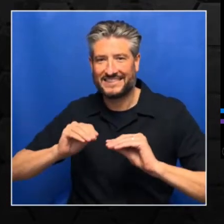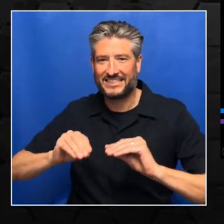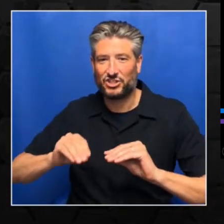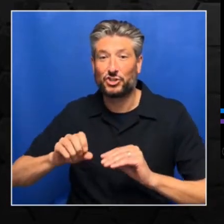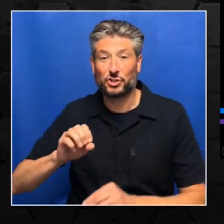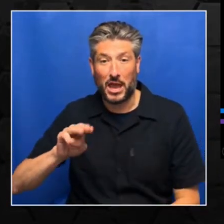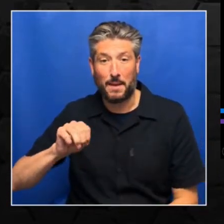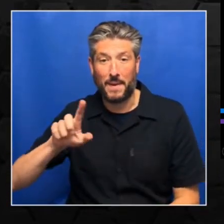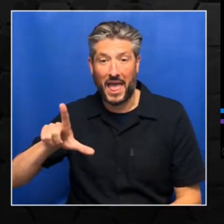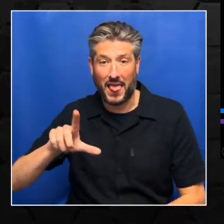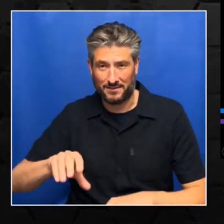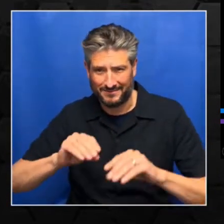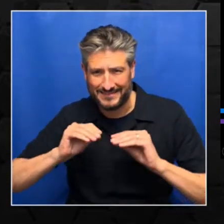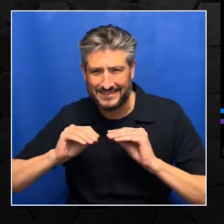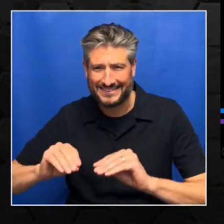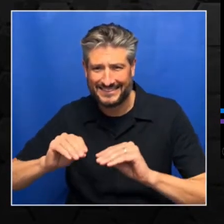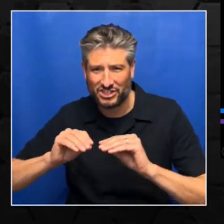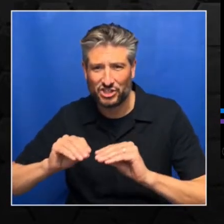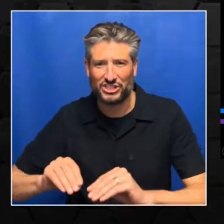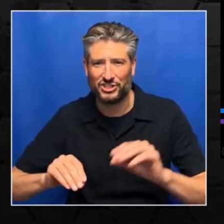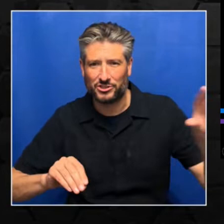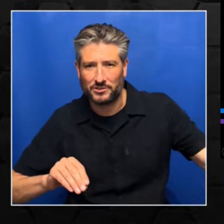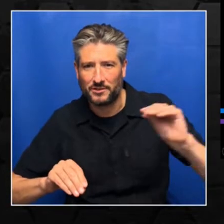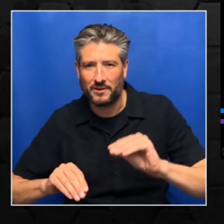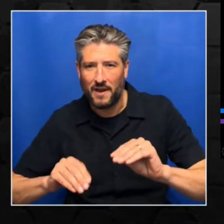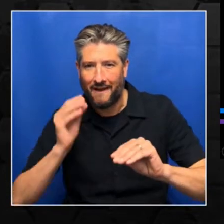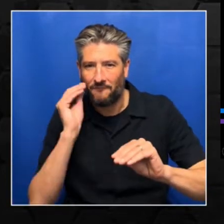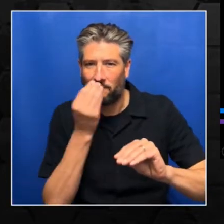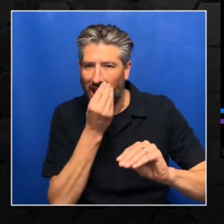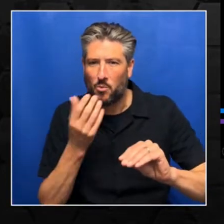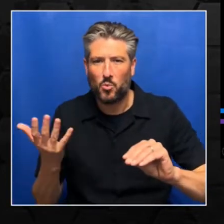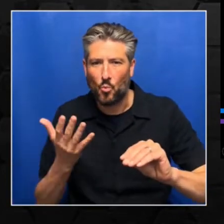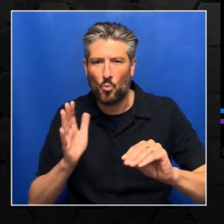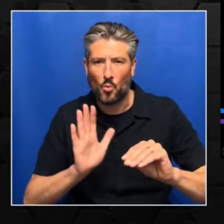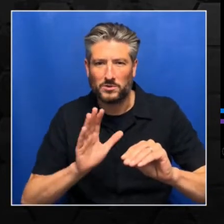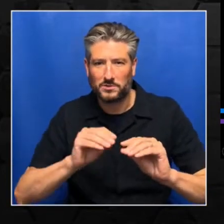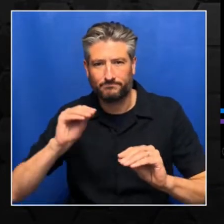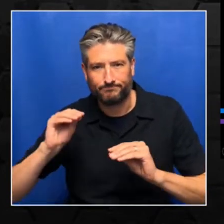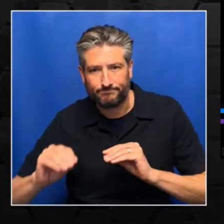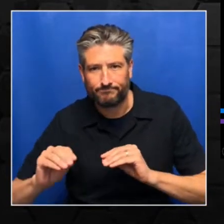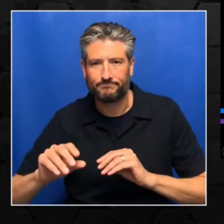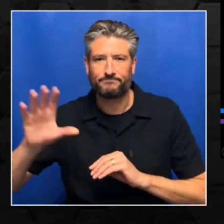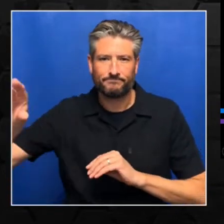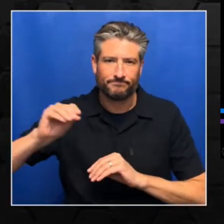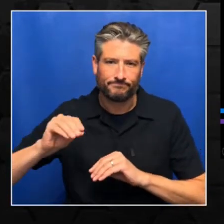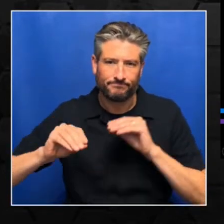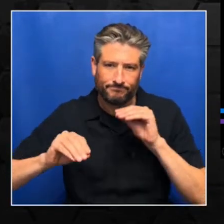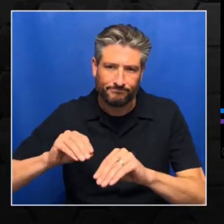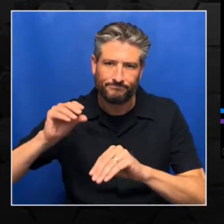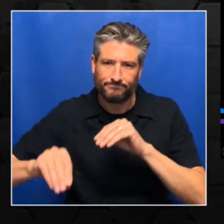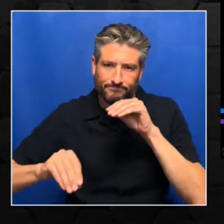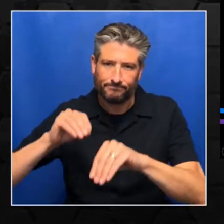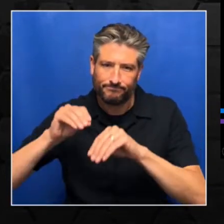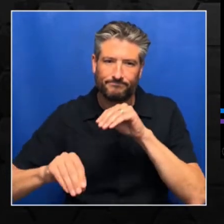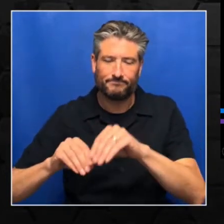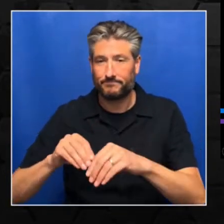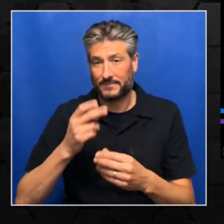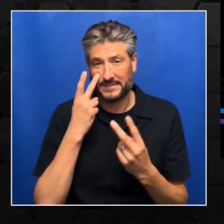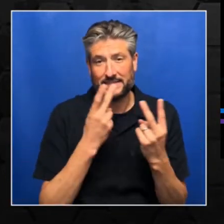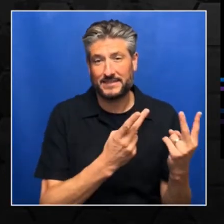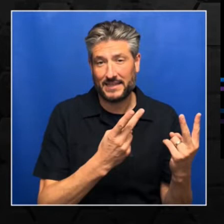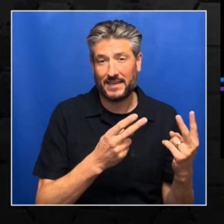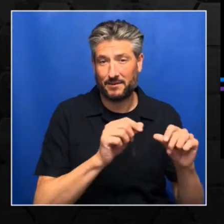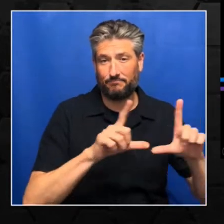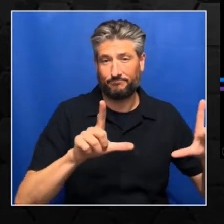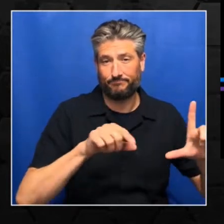that this is that's the type of flowers that it detects, as you can see through the example.